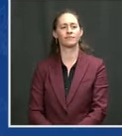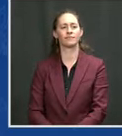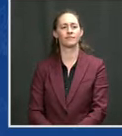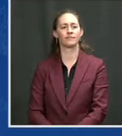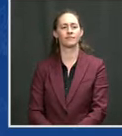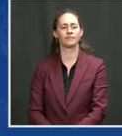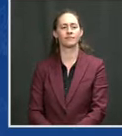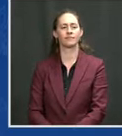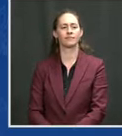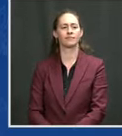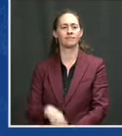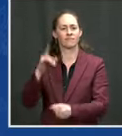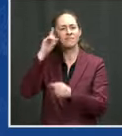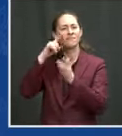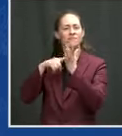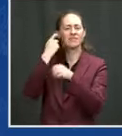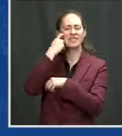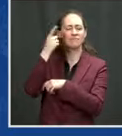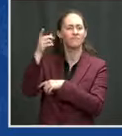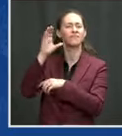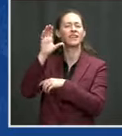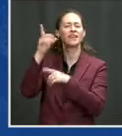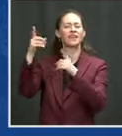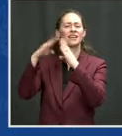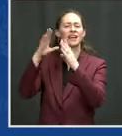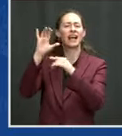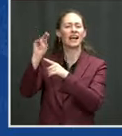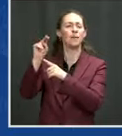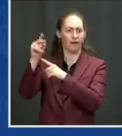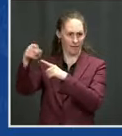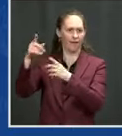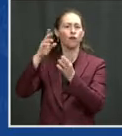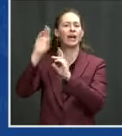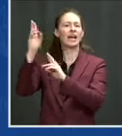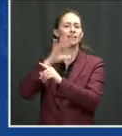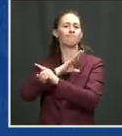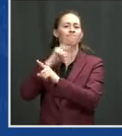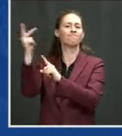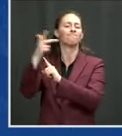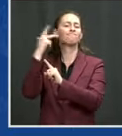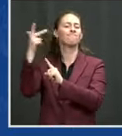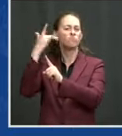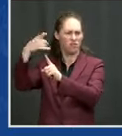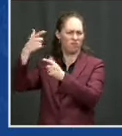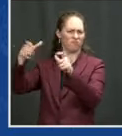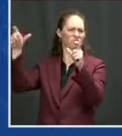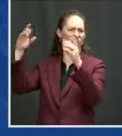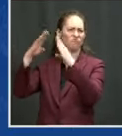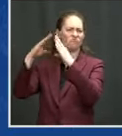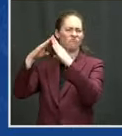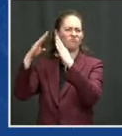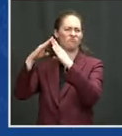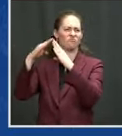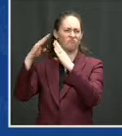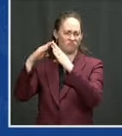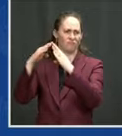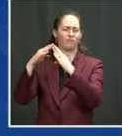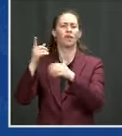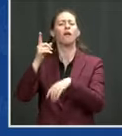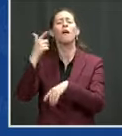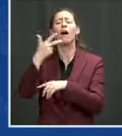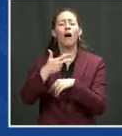using that as a base, but they're going out. The one I saw was actually in a library, but they use that